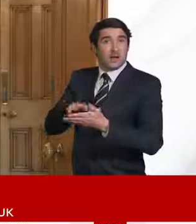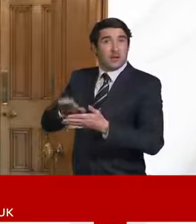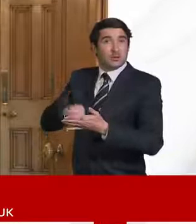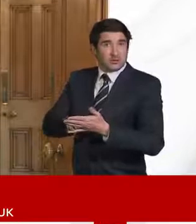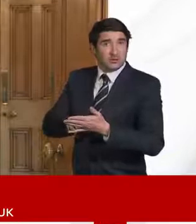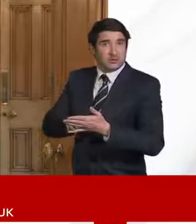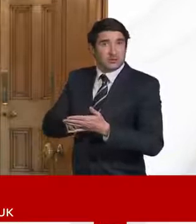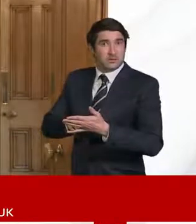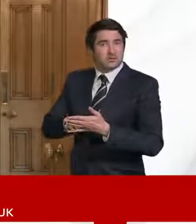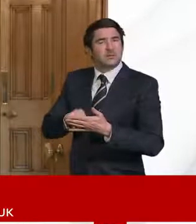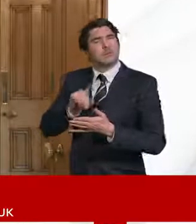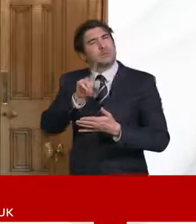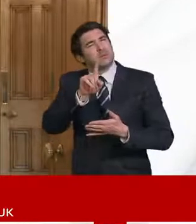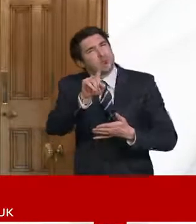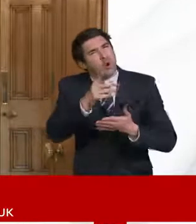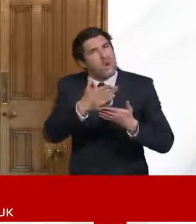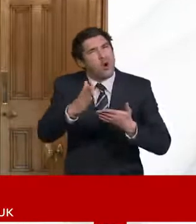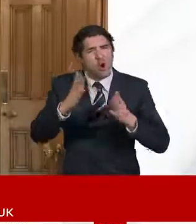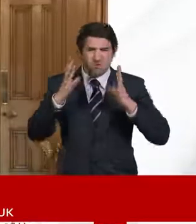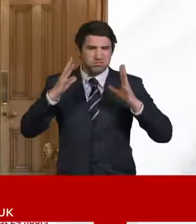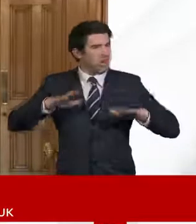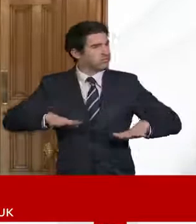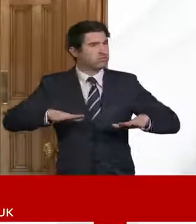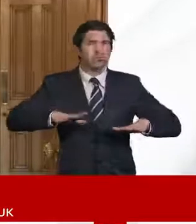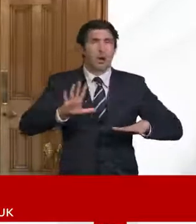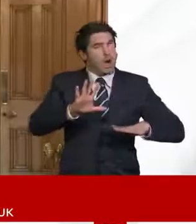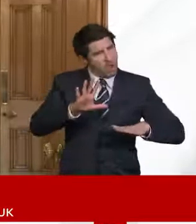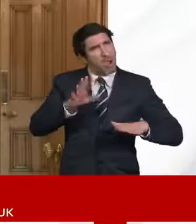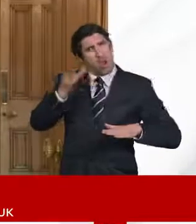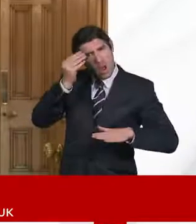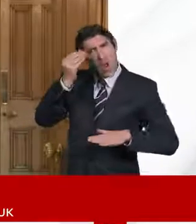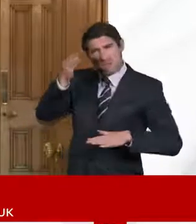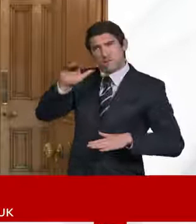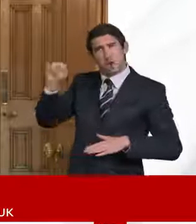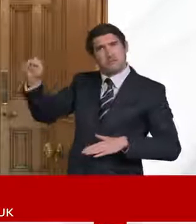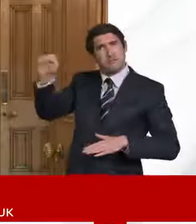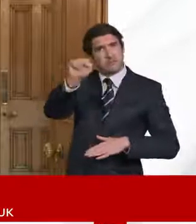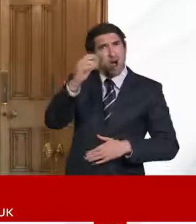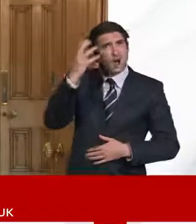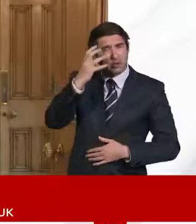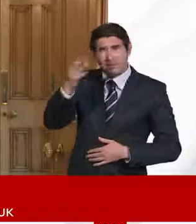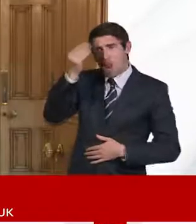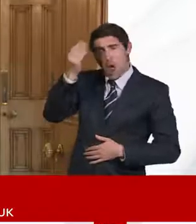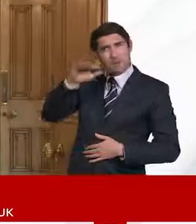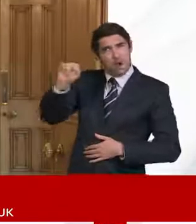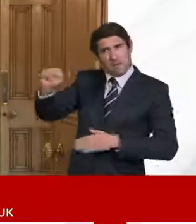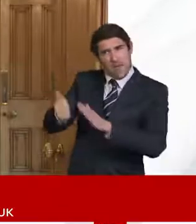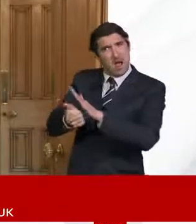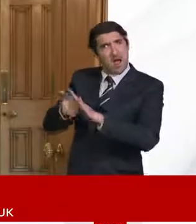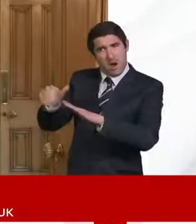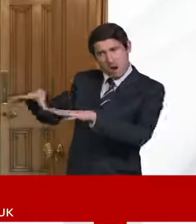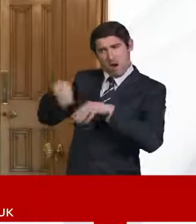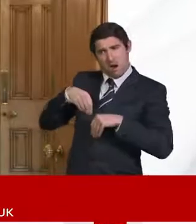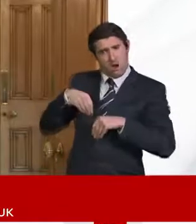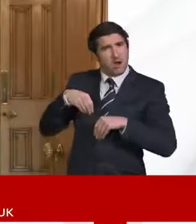and are learning from other nations in their approach to dealing with the virus. On the question of the